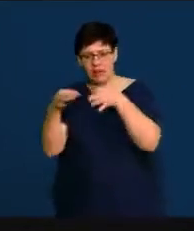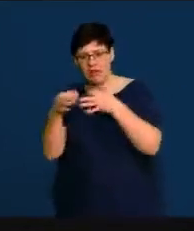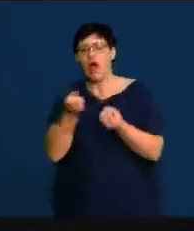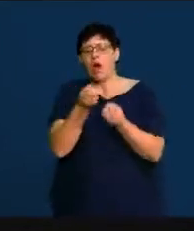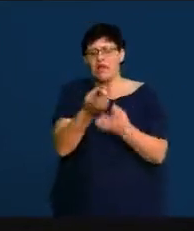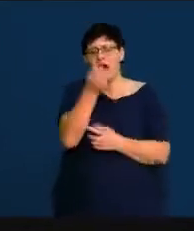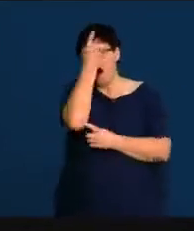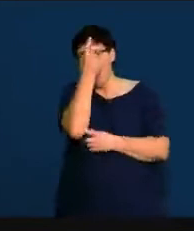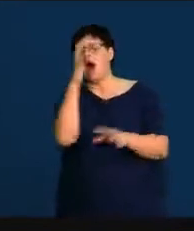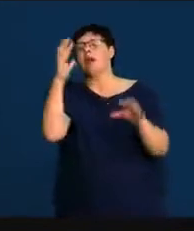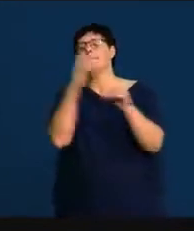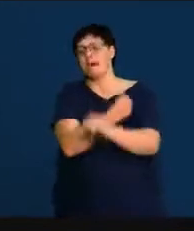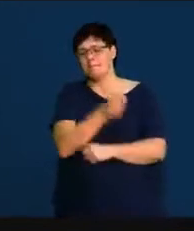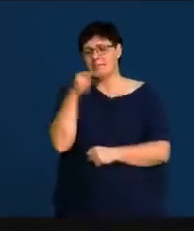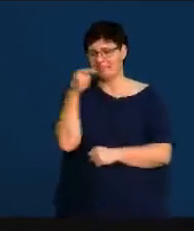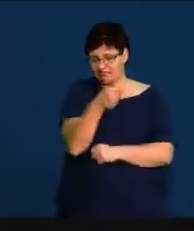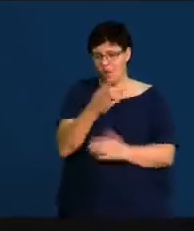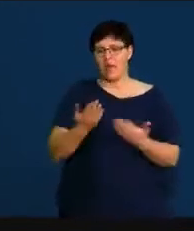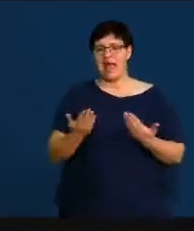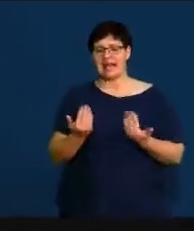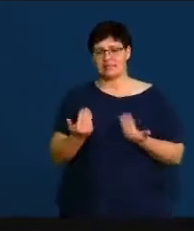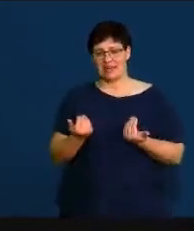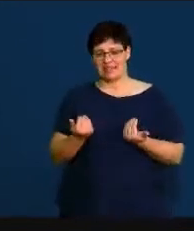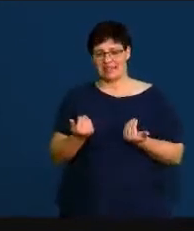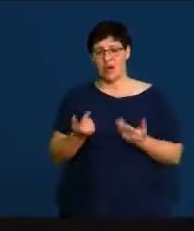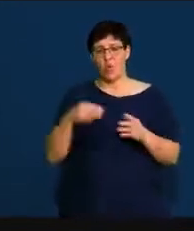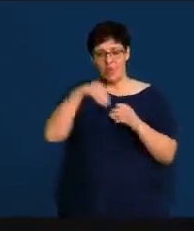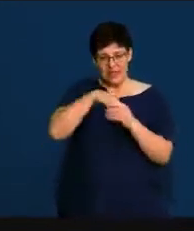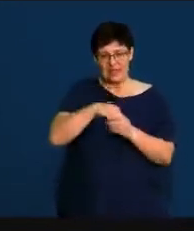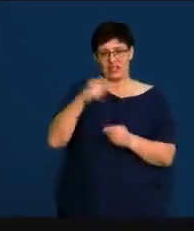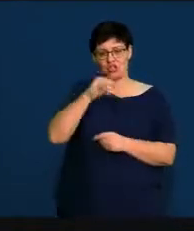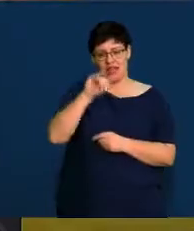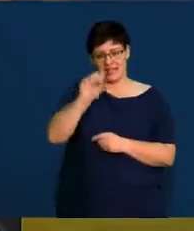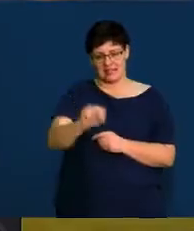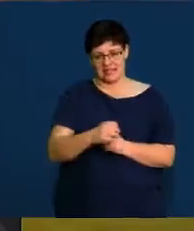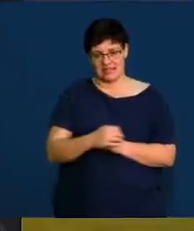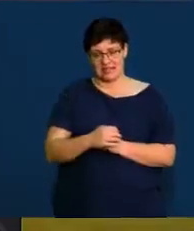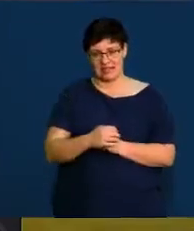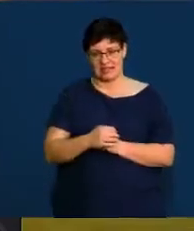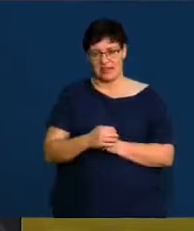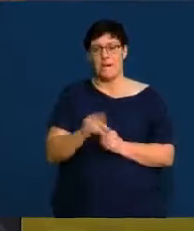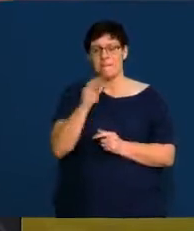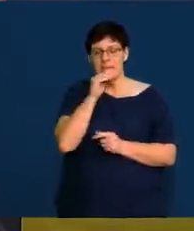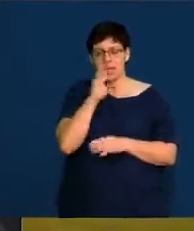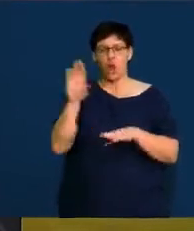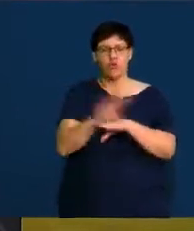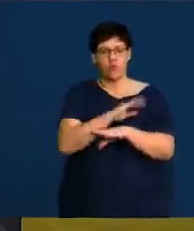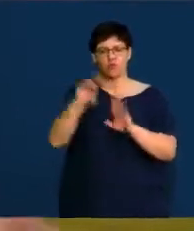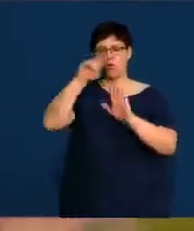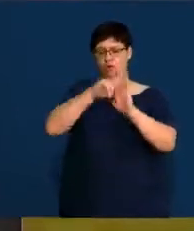basic understanding of what to expect in GIS. Basically, a computer